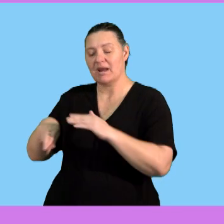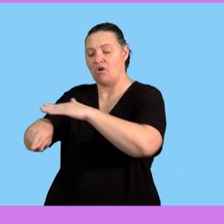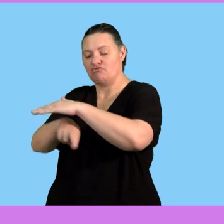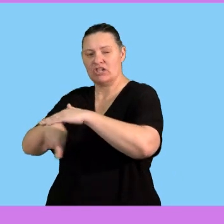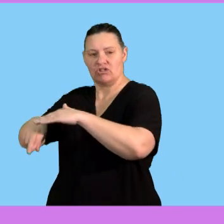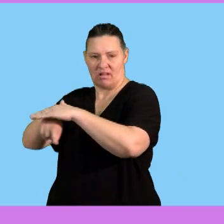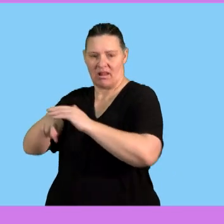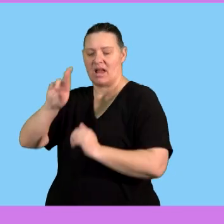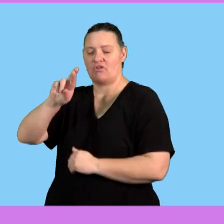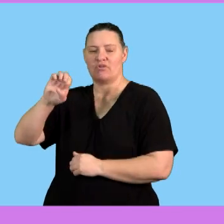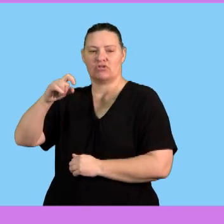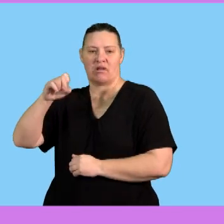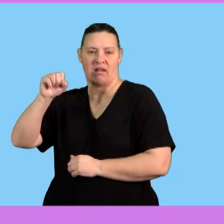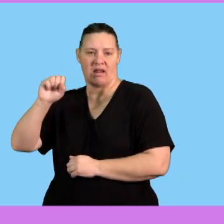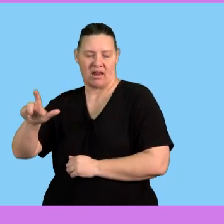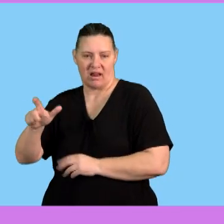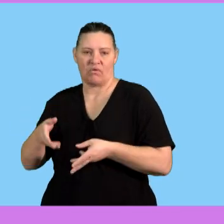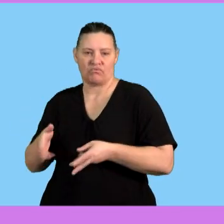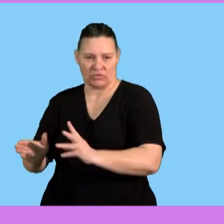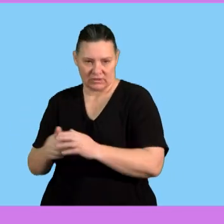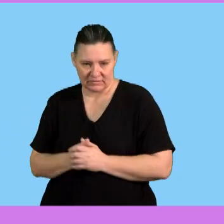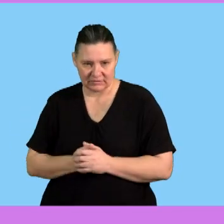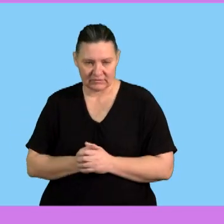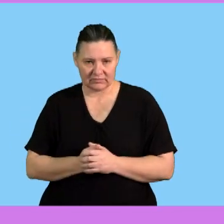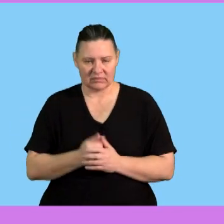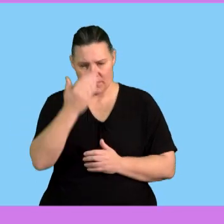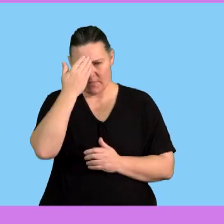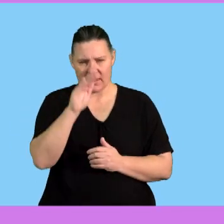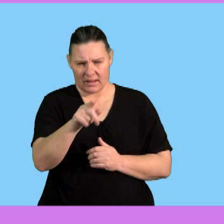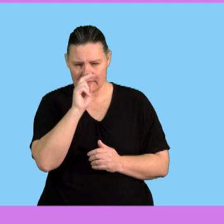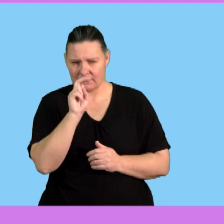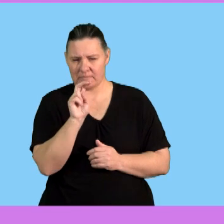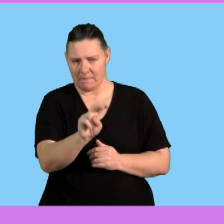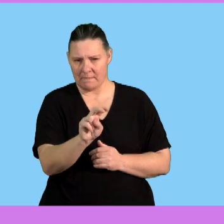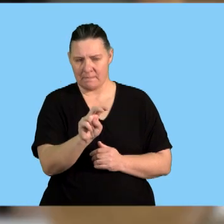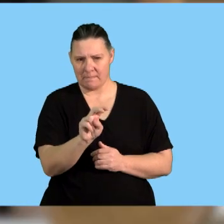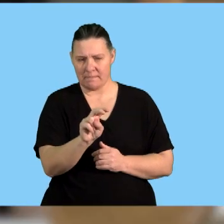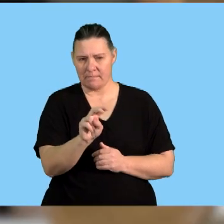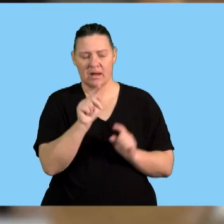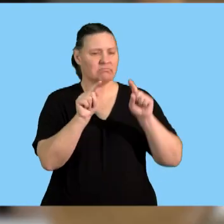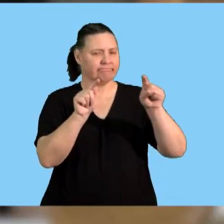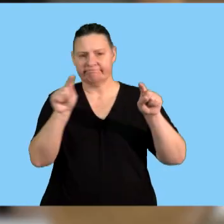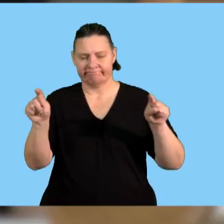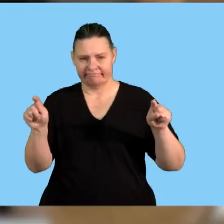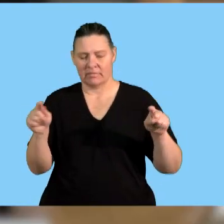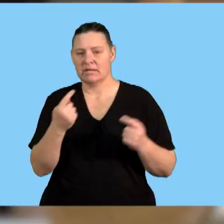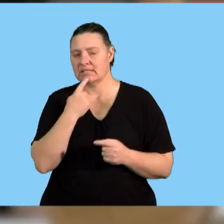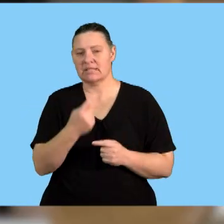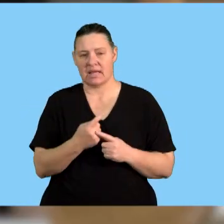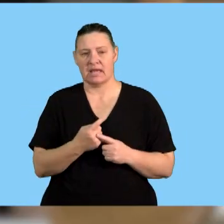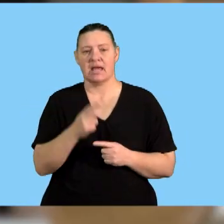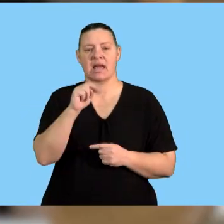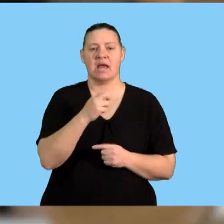or start with an R, they are regional roads. I'm sure you have noticed some of the board signs whereby it